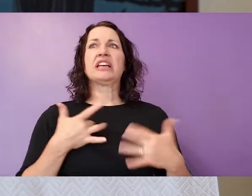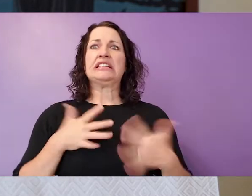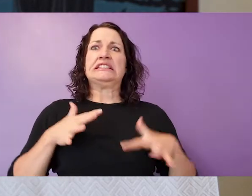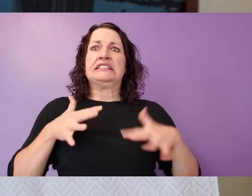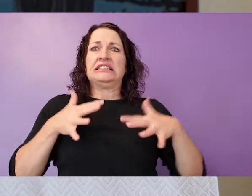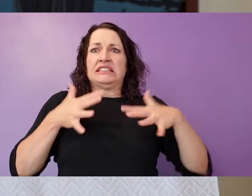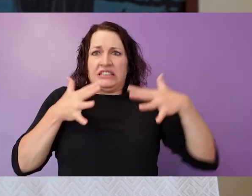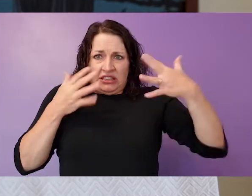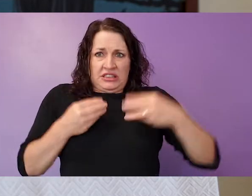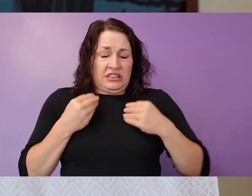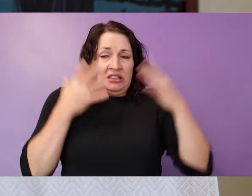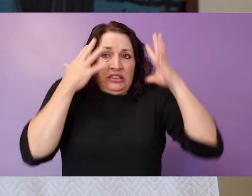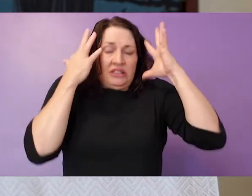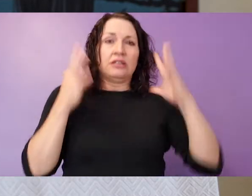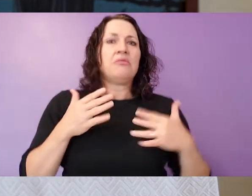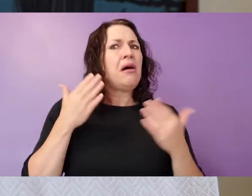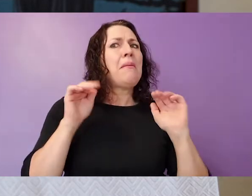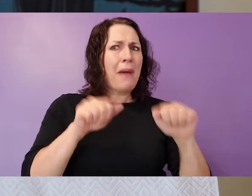by anxieties.